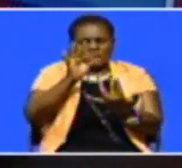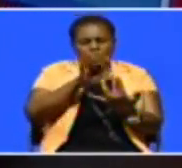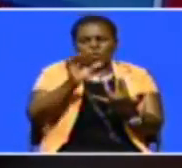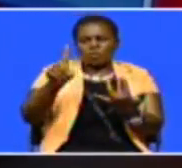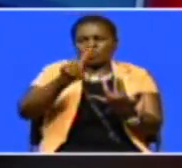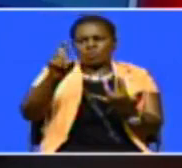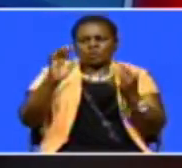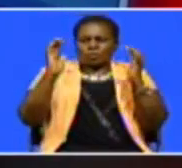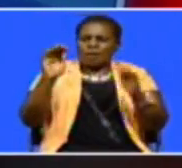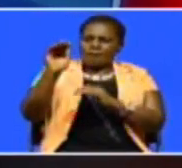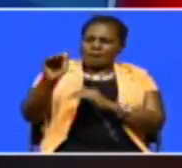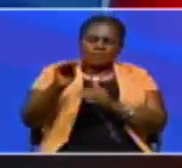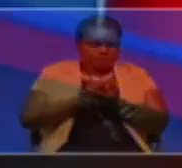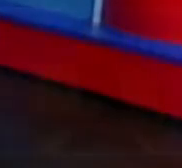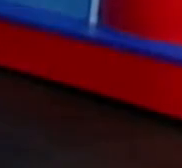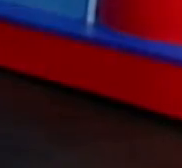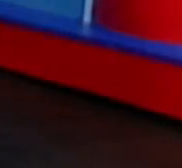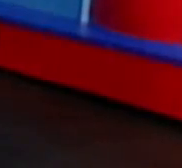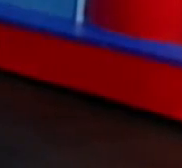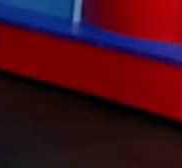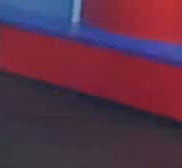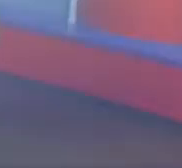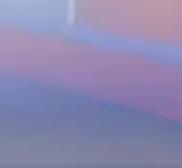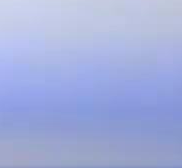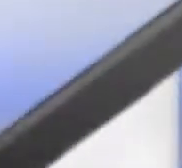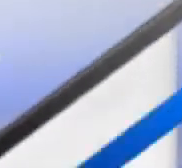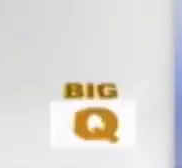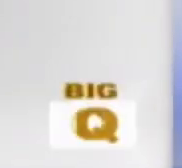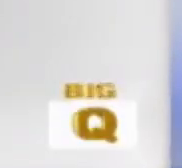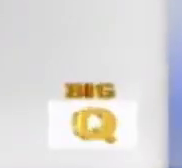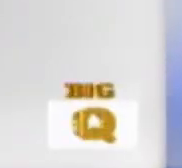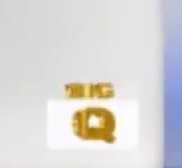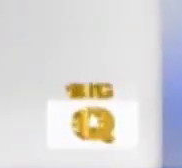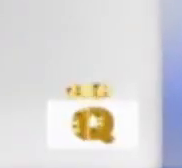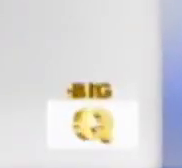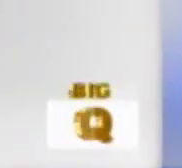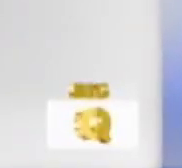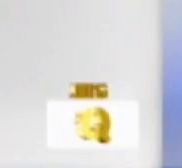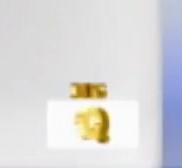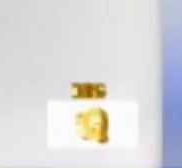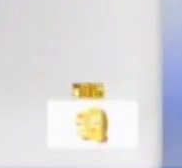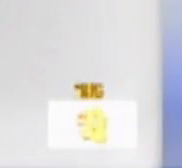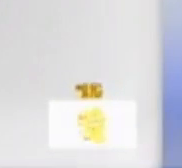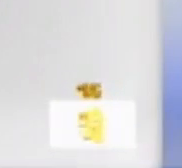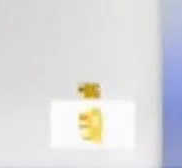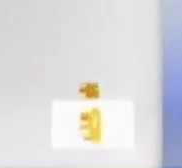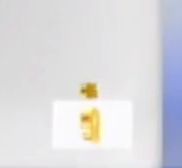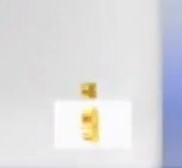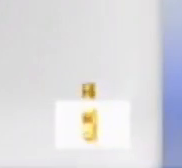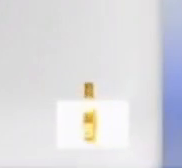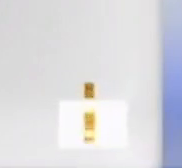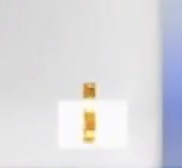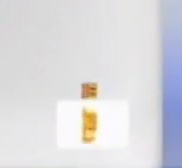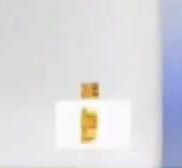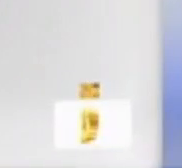BQ. We asked you tonight, do you think Kenya is ready for the resumption of international flights? Just taking a look at some